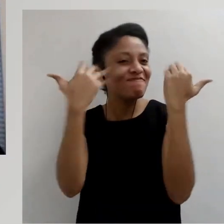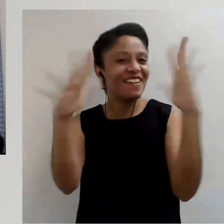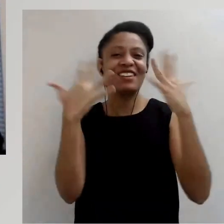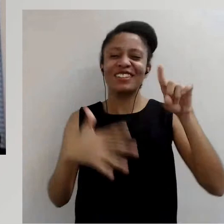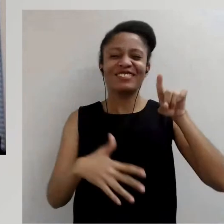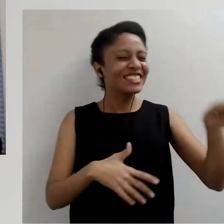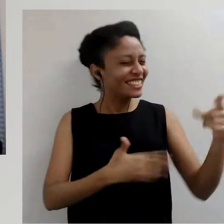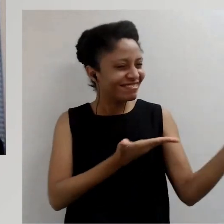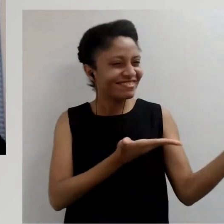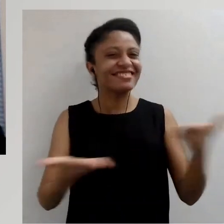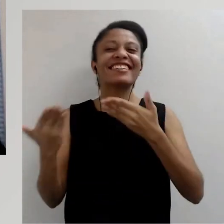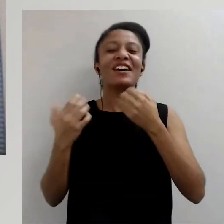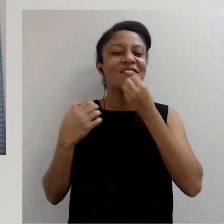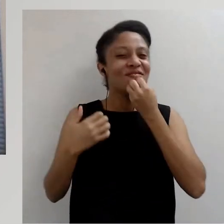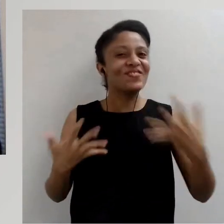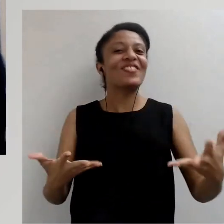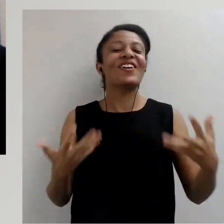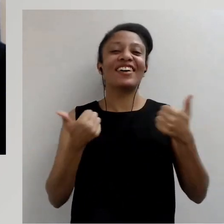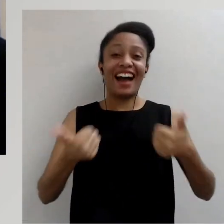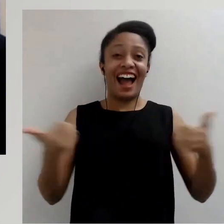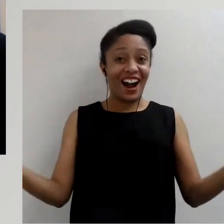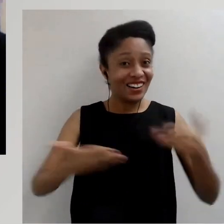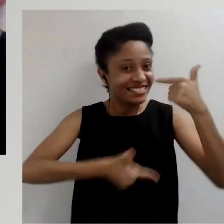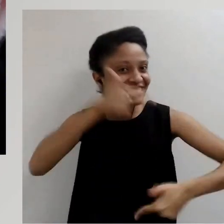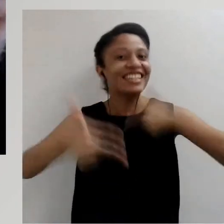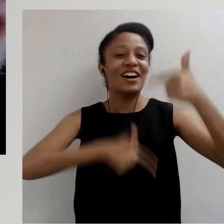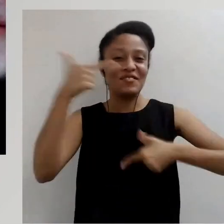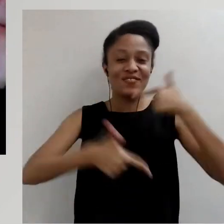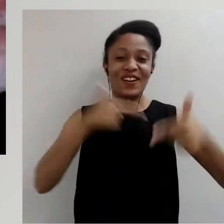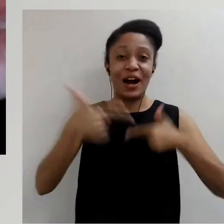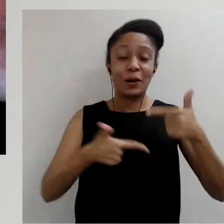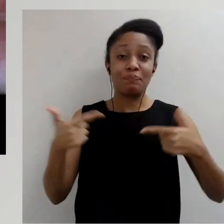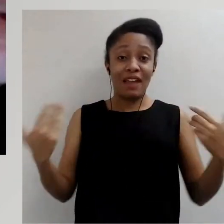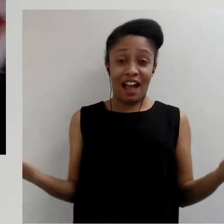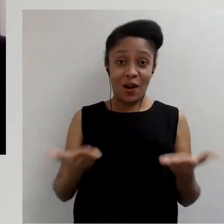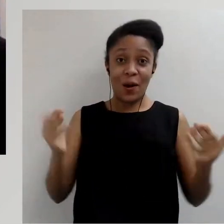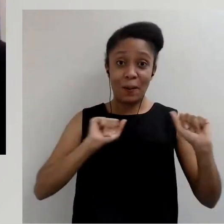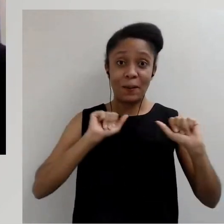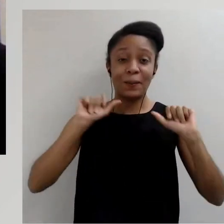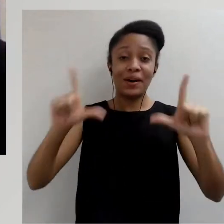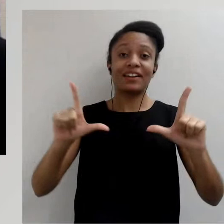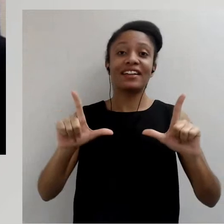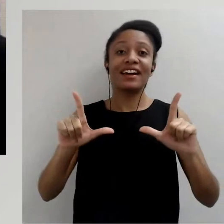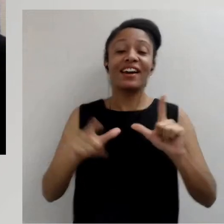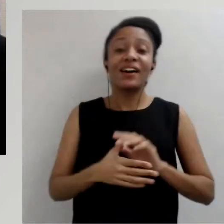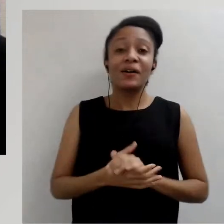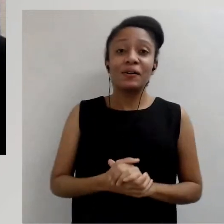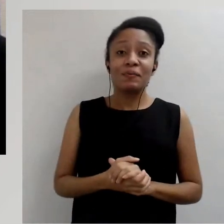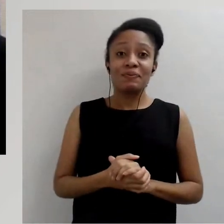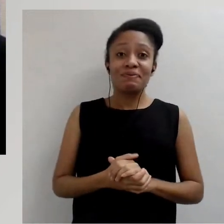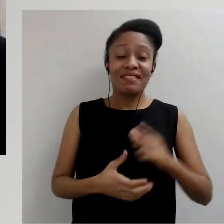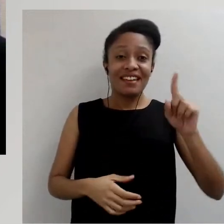Congratulations, Carlos, you deserved. So let's continue the work. This panel,